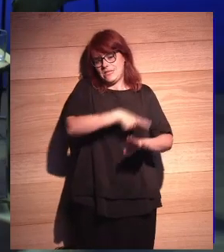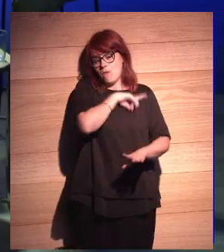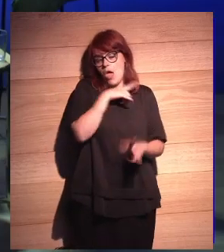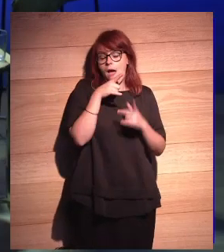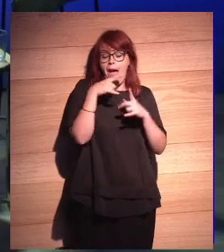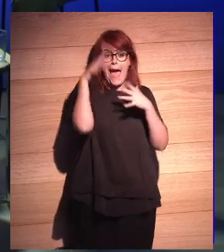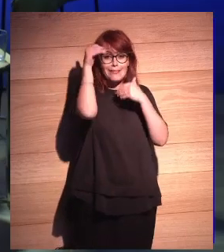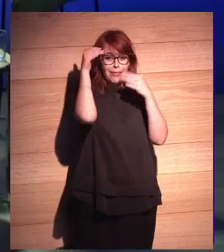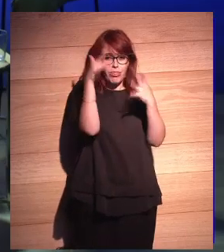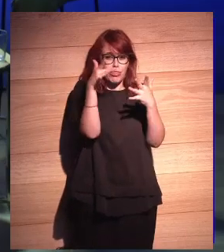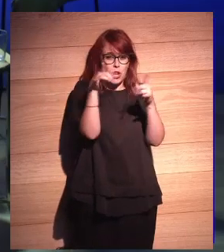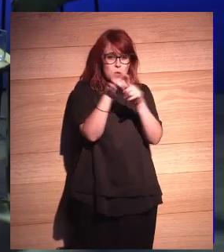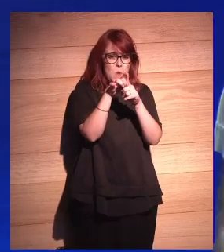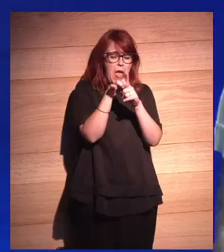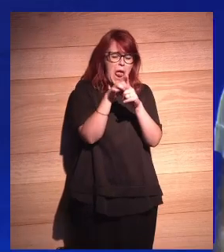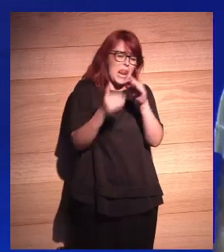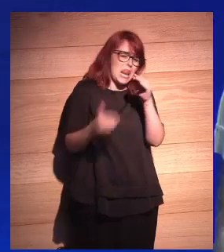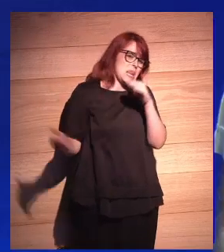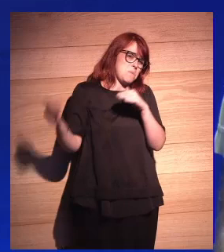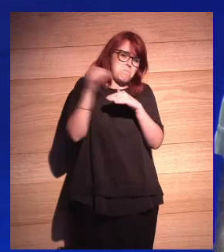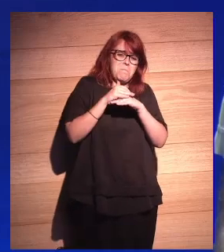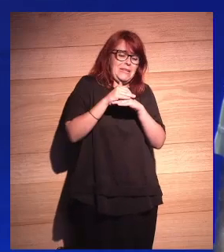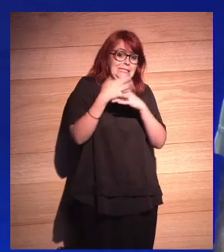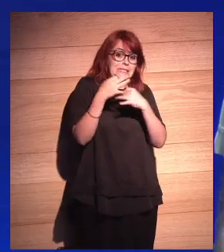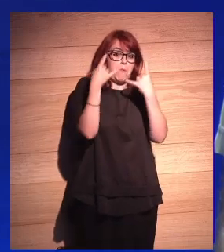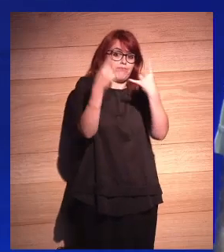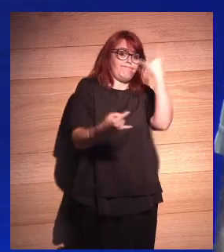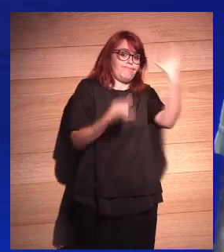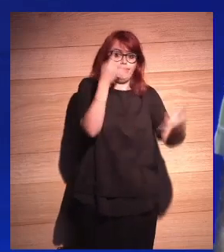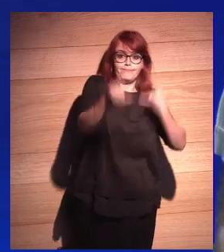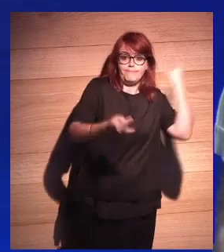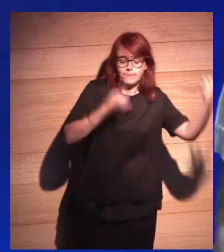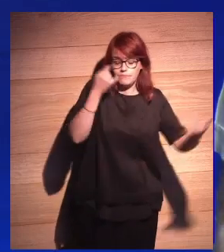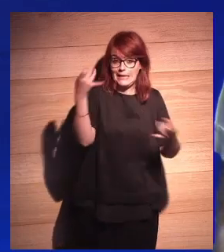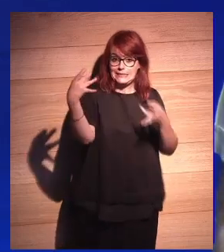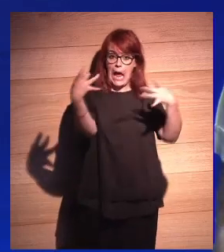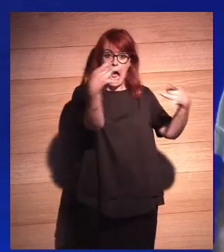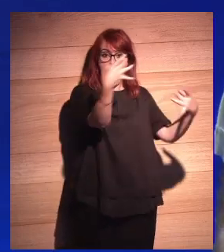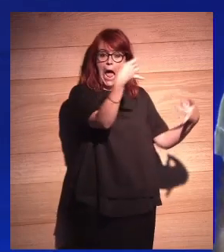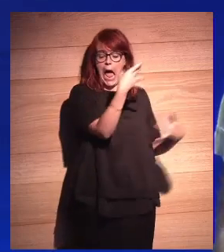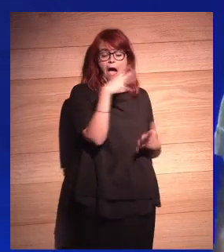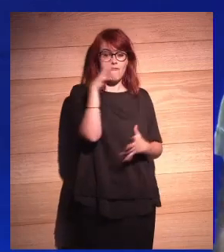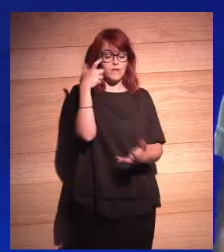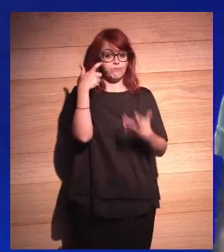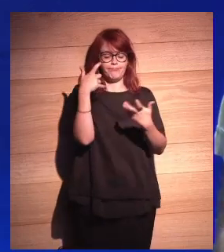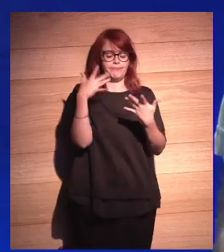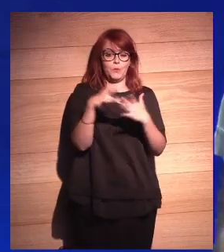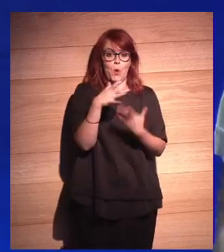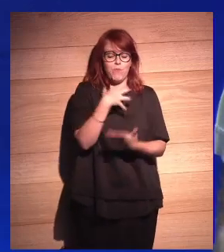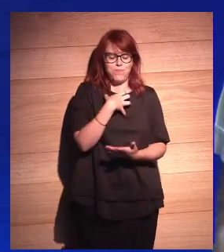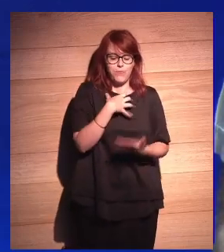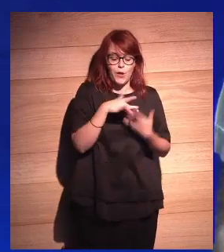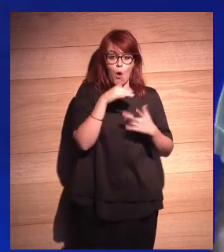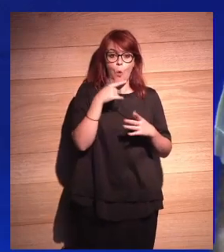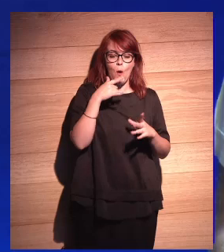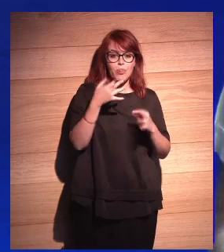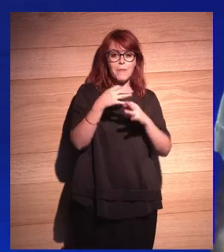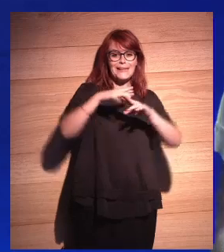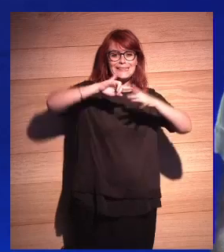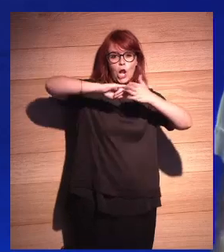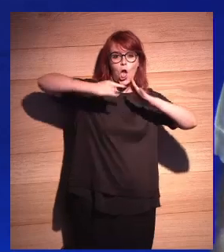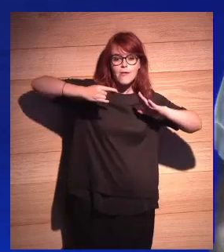our senses are so overwhelmed and the attention is grasped by so many things all the time that we